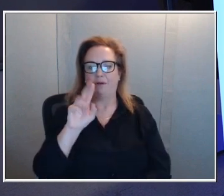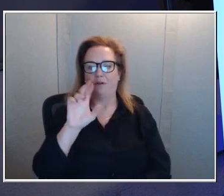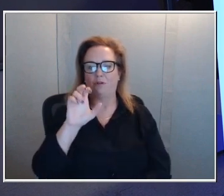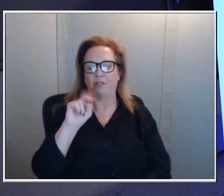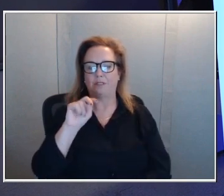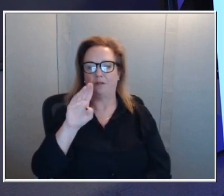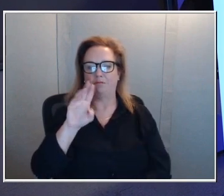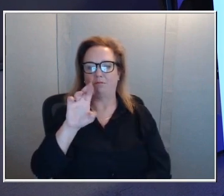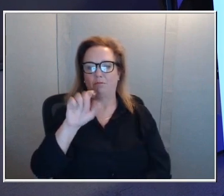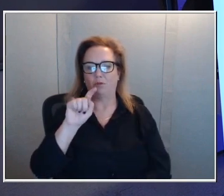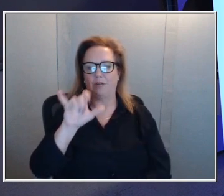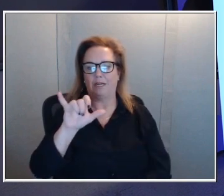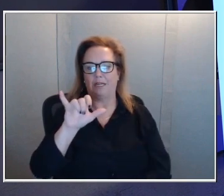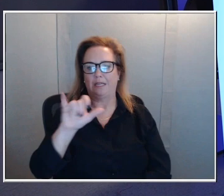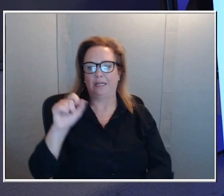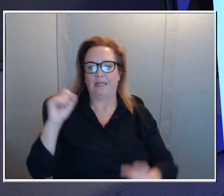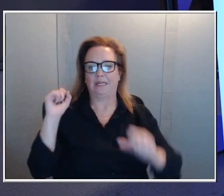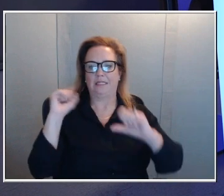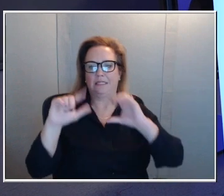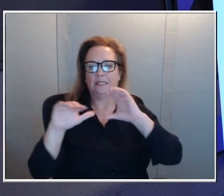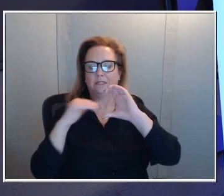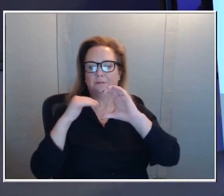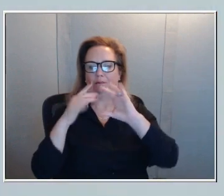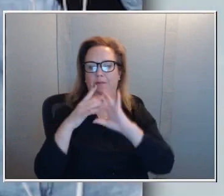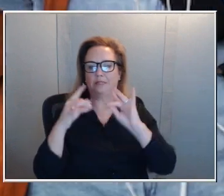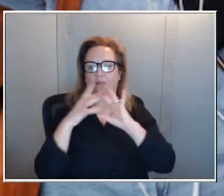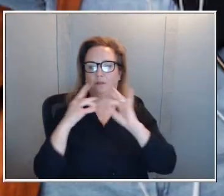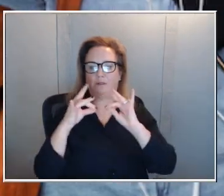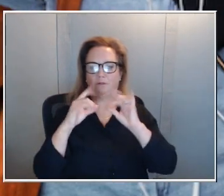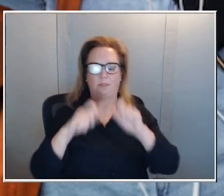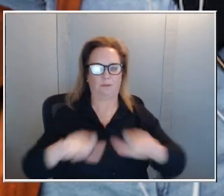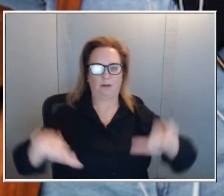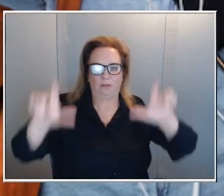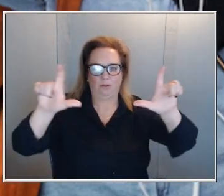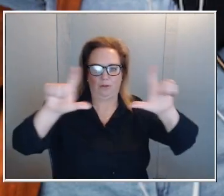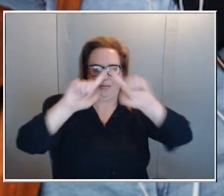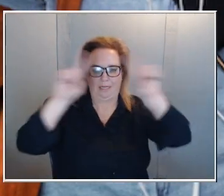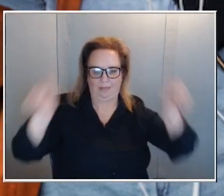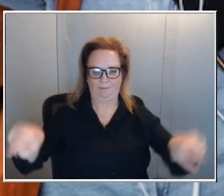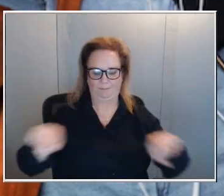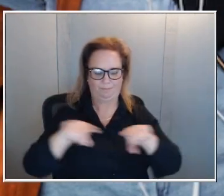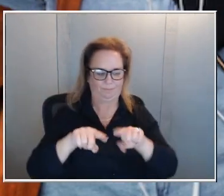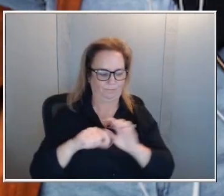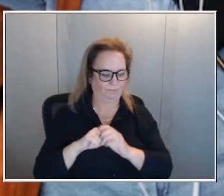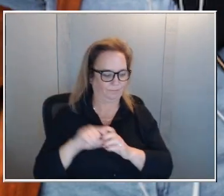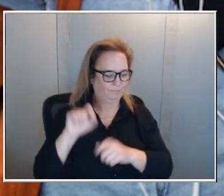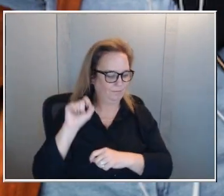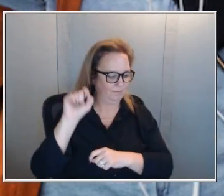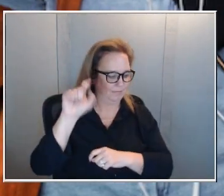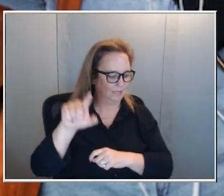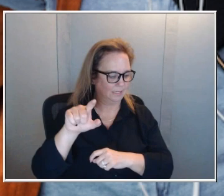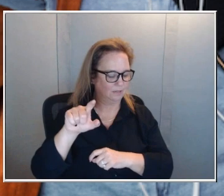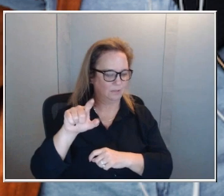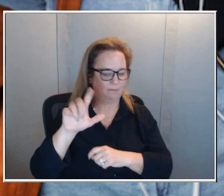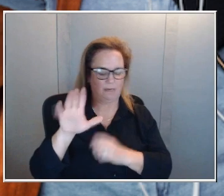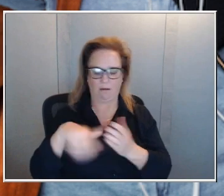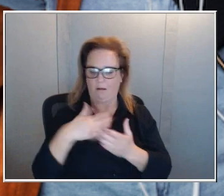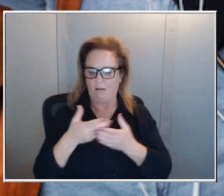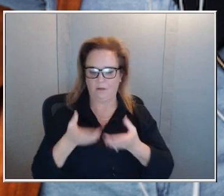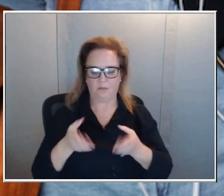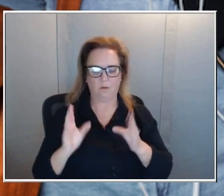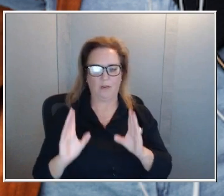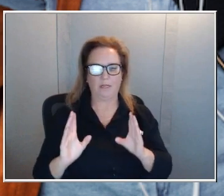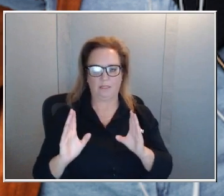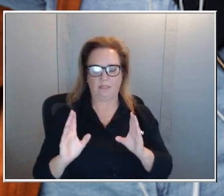us, send those in. We're going to put some information, I think, up on our screen. We got that. There we go. You can send them in all of those ways. And then we're going to get